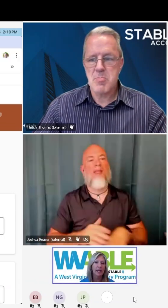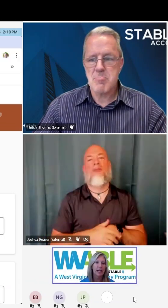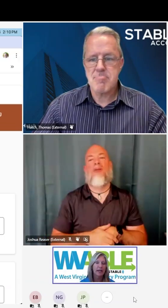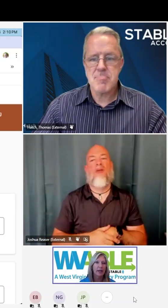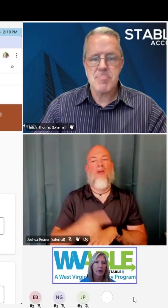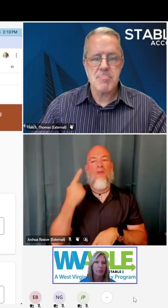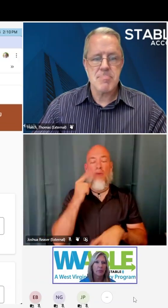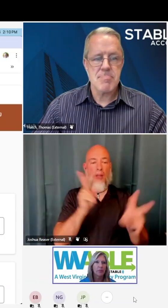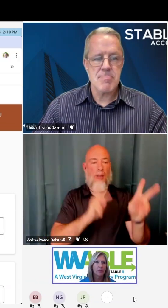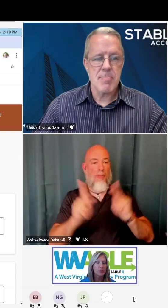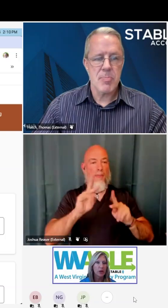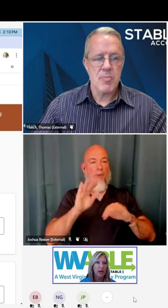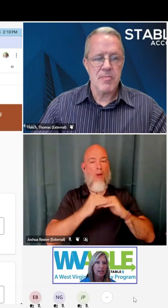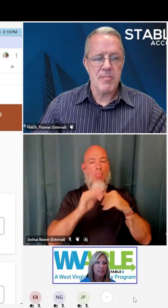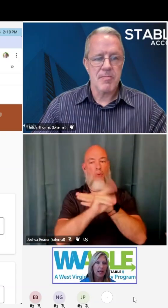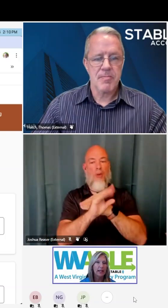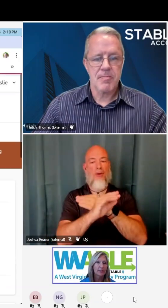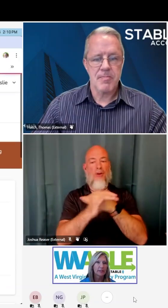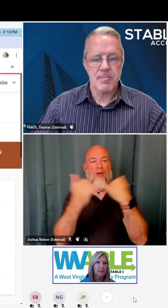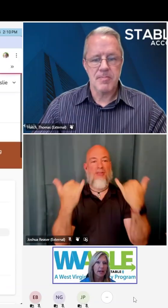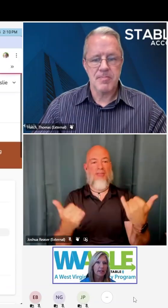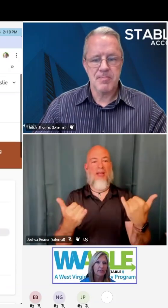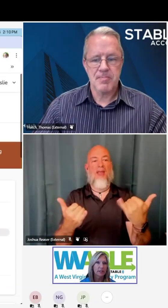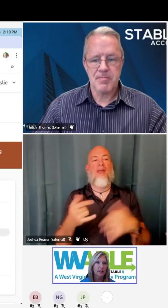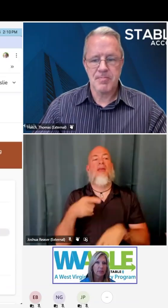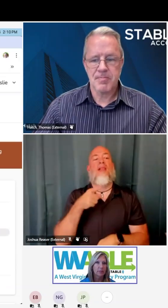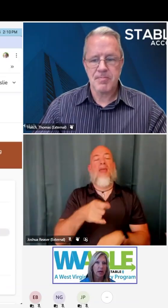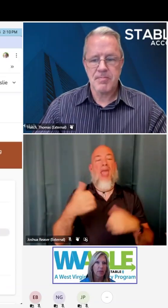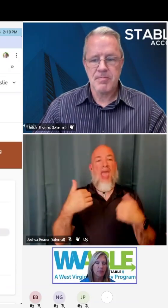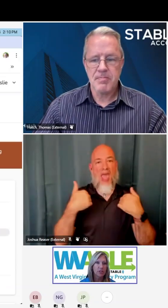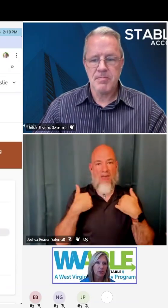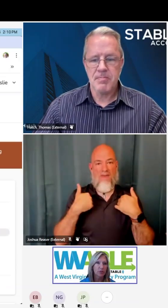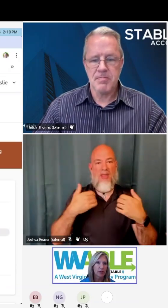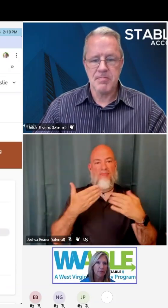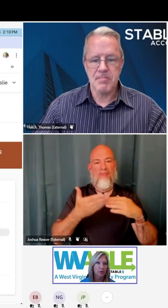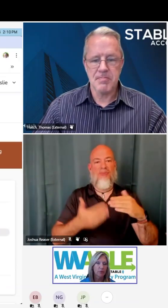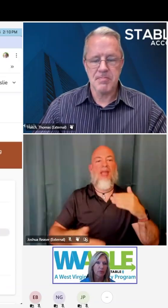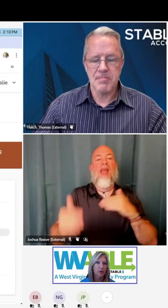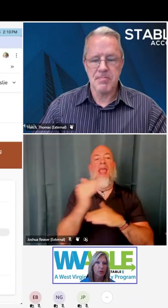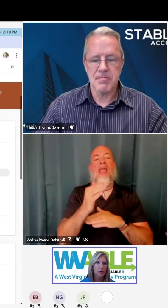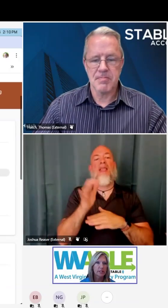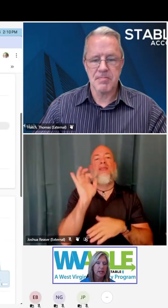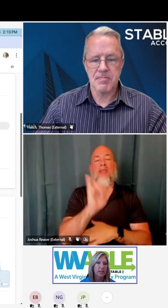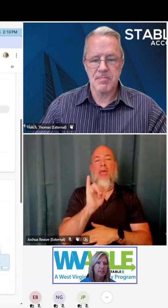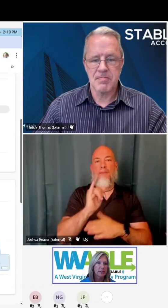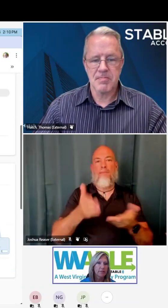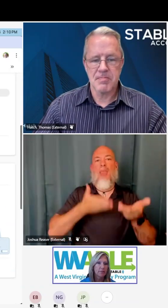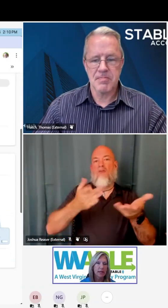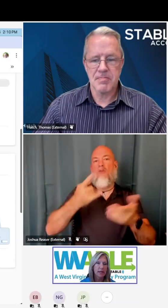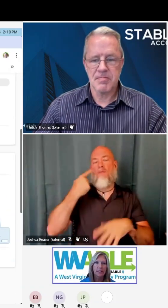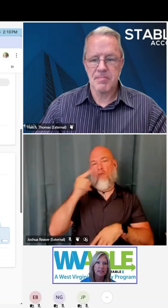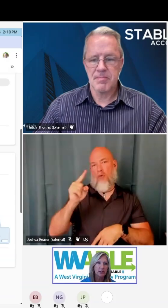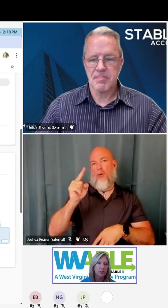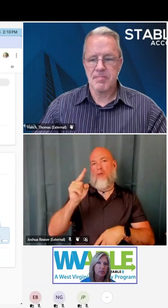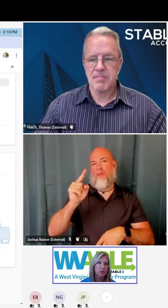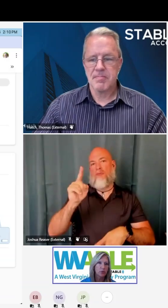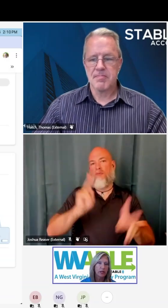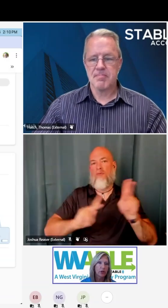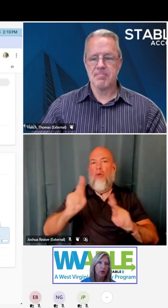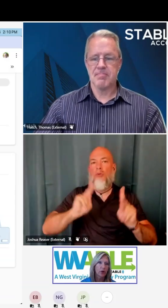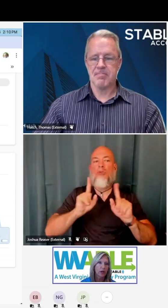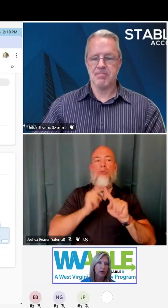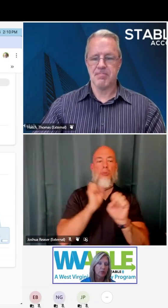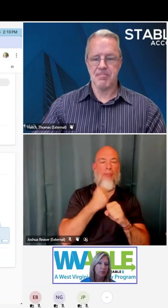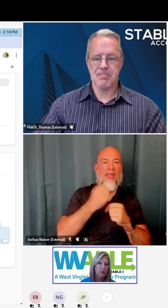webinar today, Bestwell has enhanced that gifting feature and platform for folks to even make it easier to